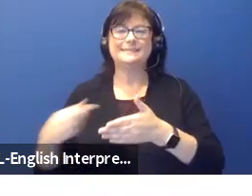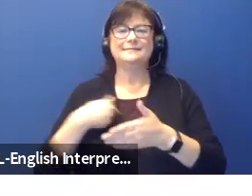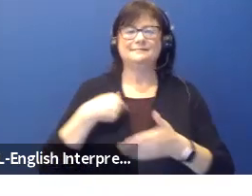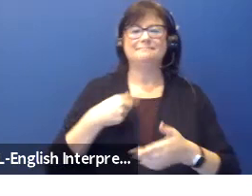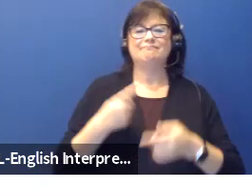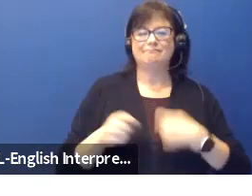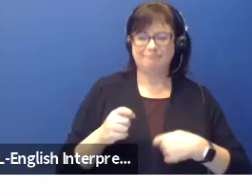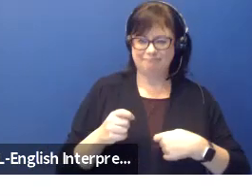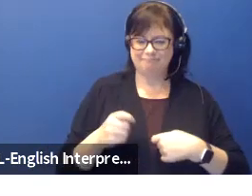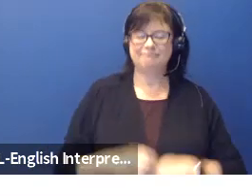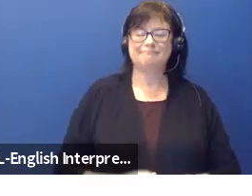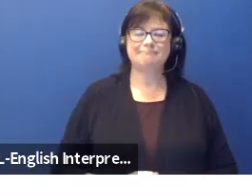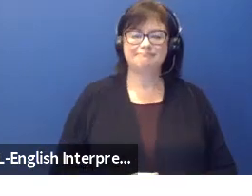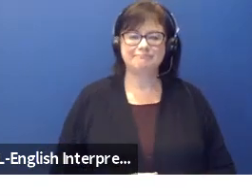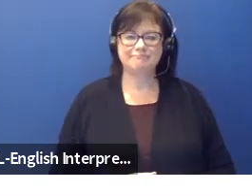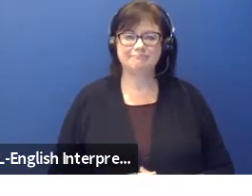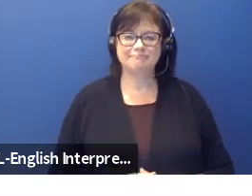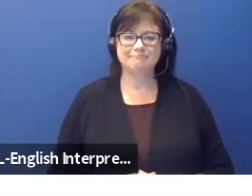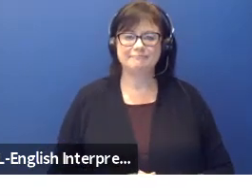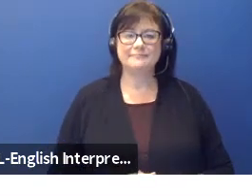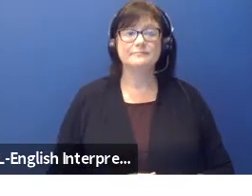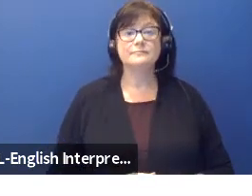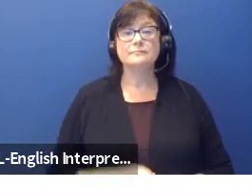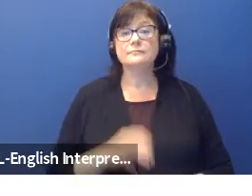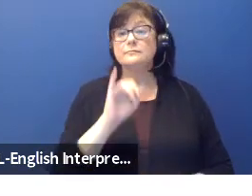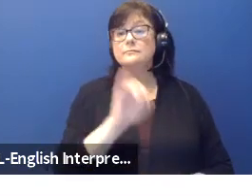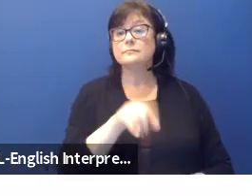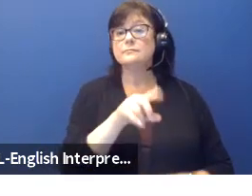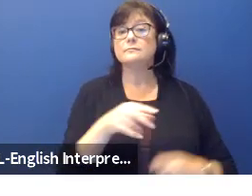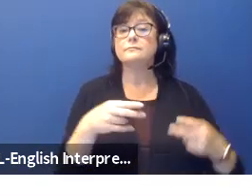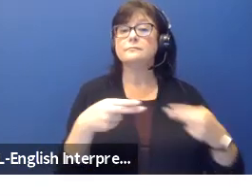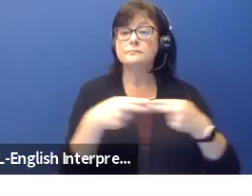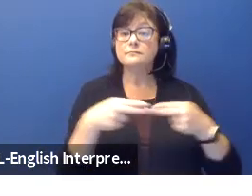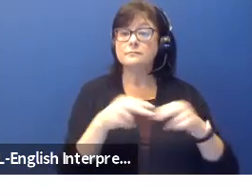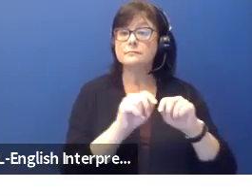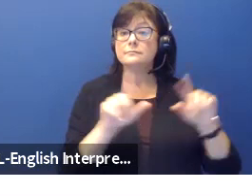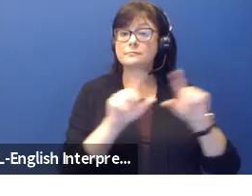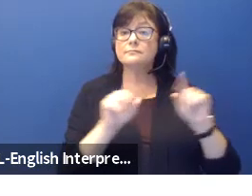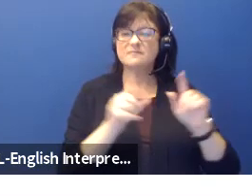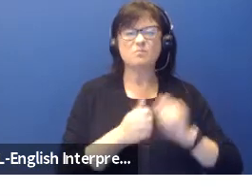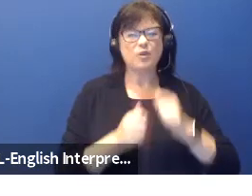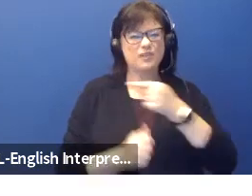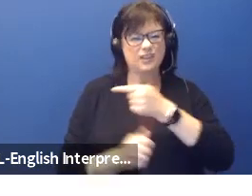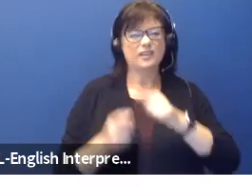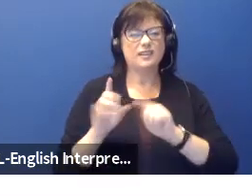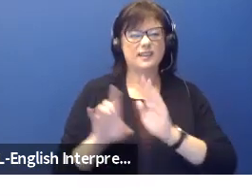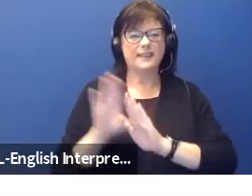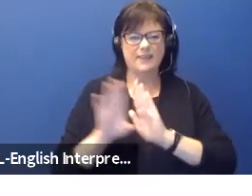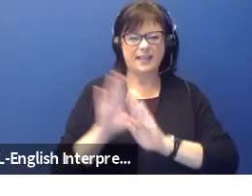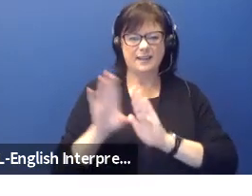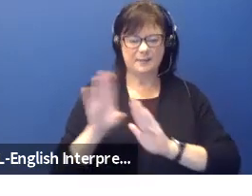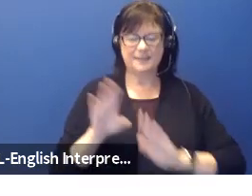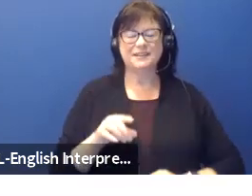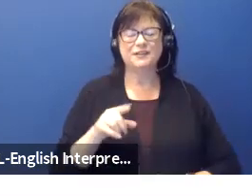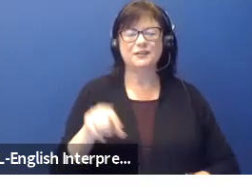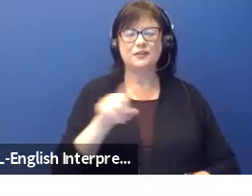I will say that the slide deck was mostly created by Robin. So just bear with me, because as you probably know, when you don't create